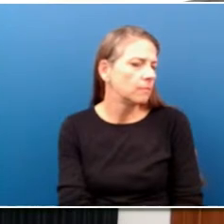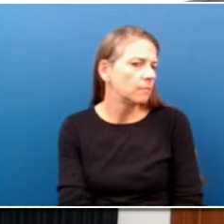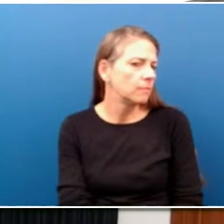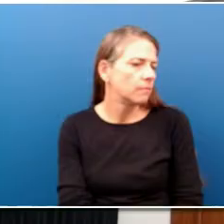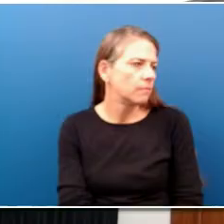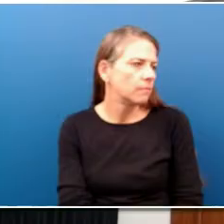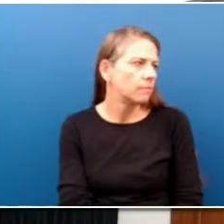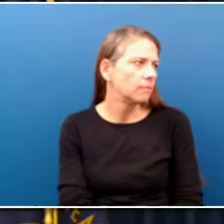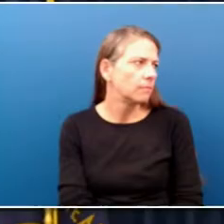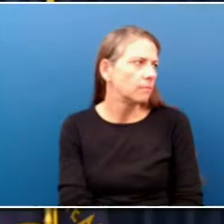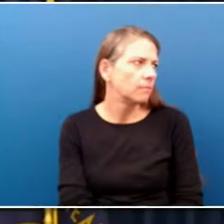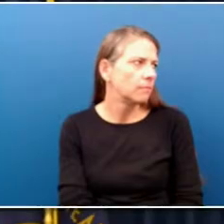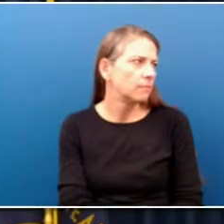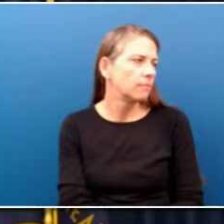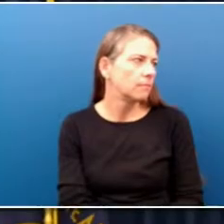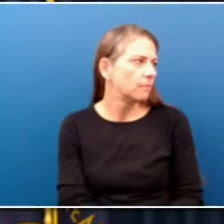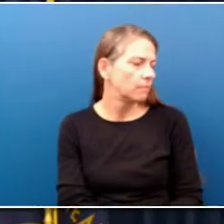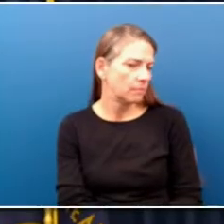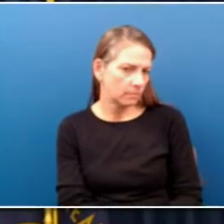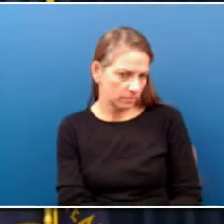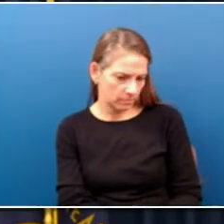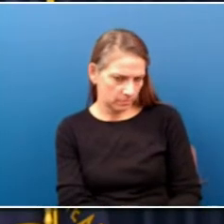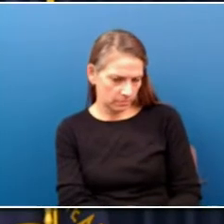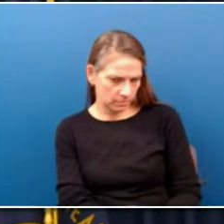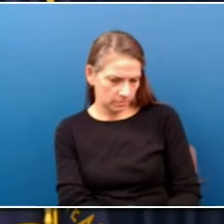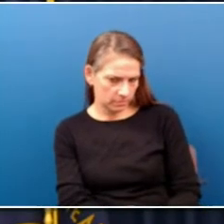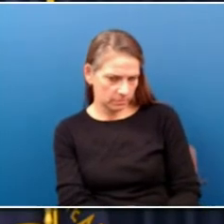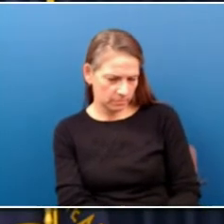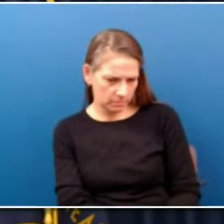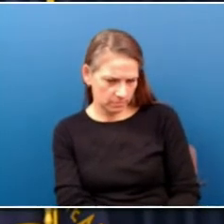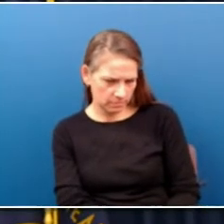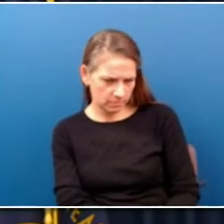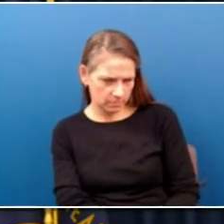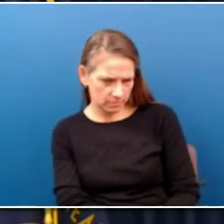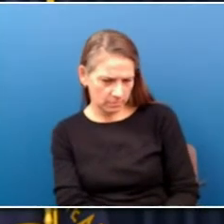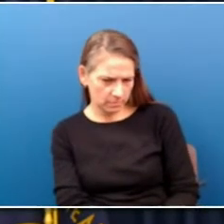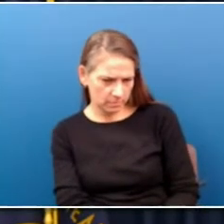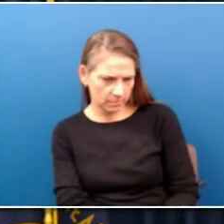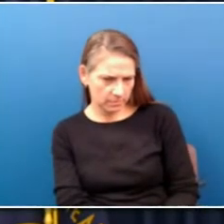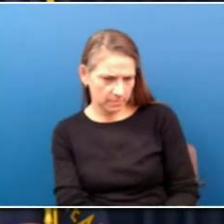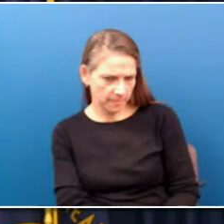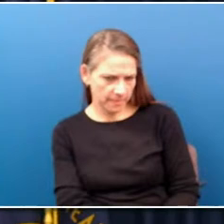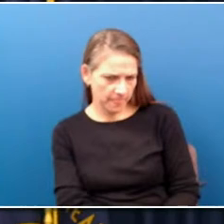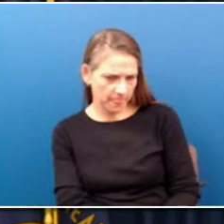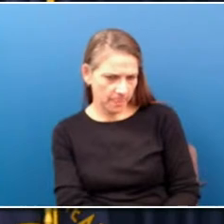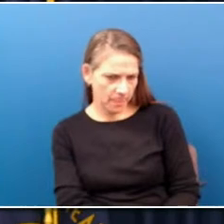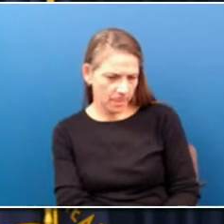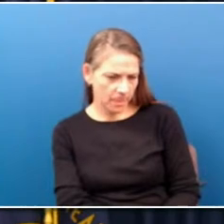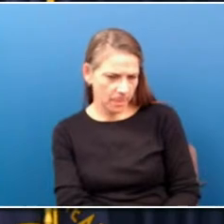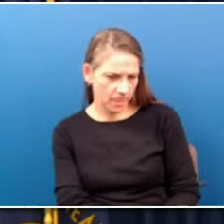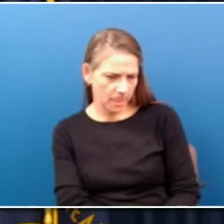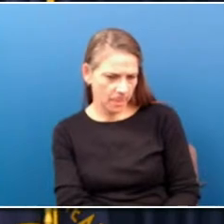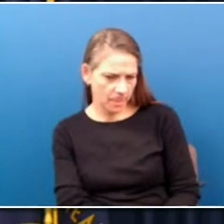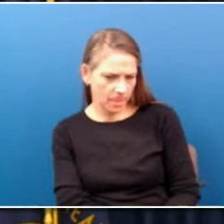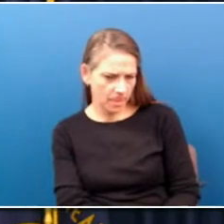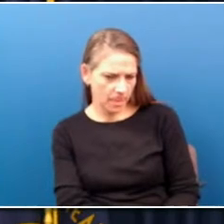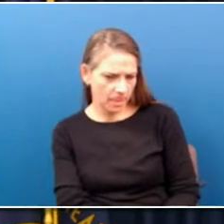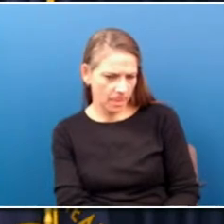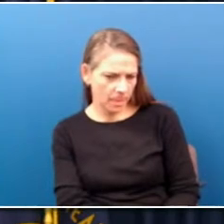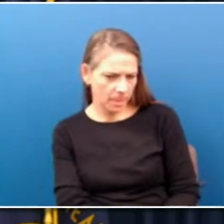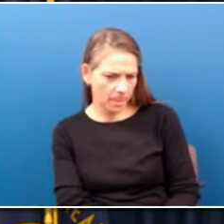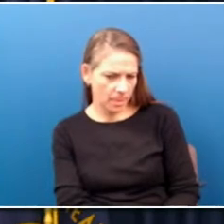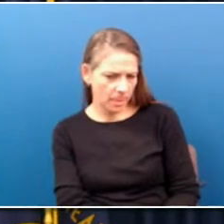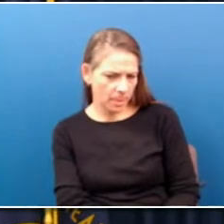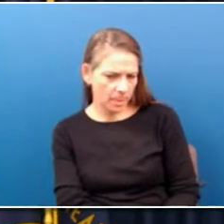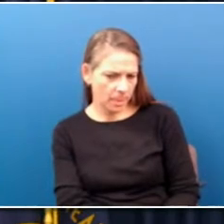the stance on studying the energy policy or just going to the federal whims of the government. So what do you have